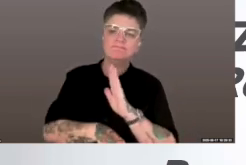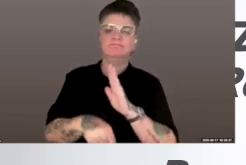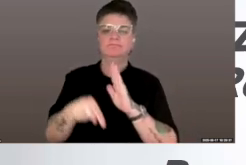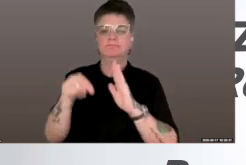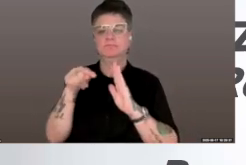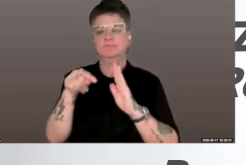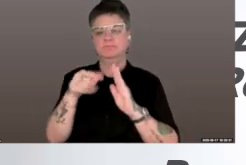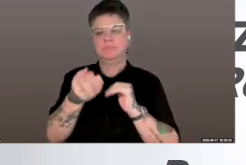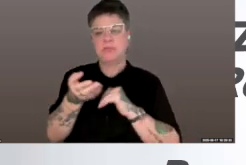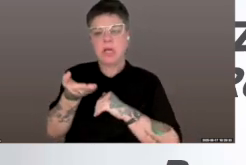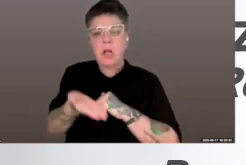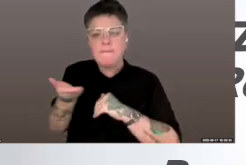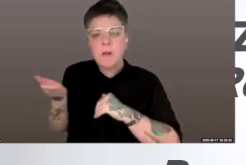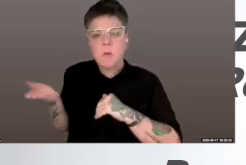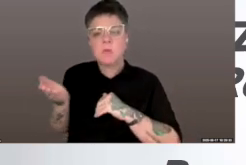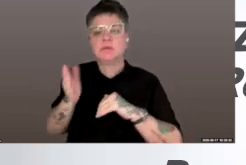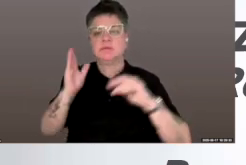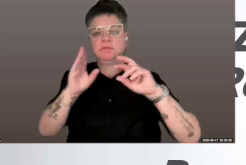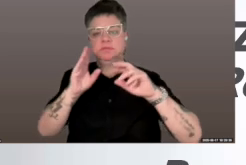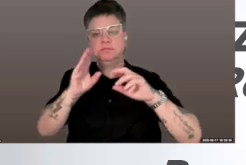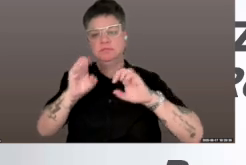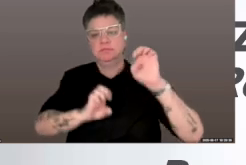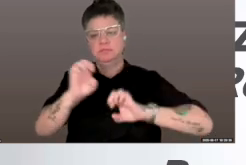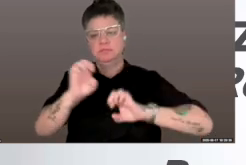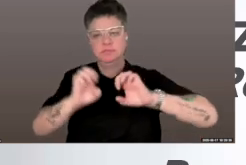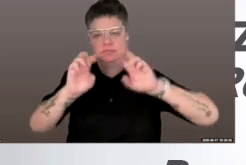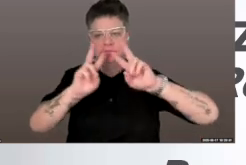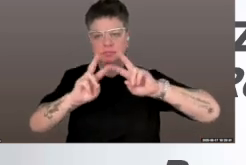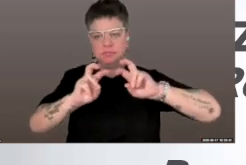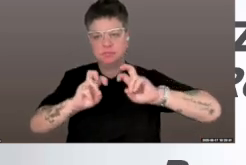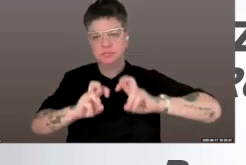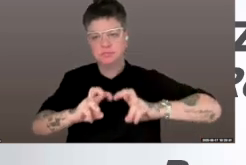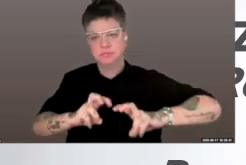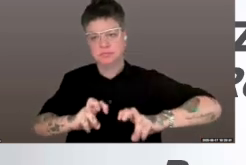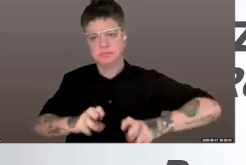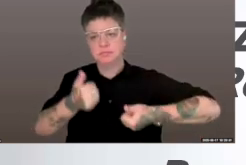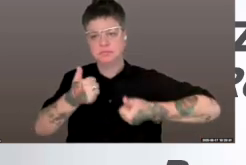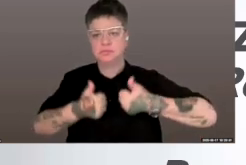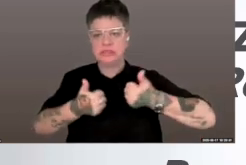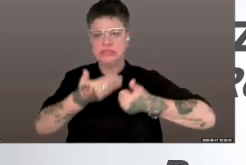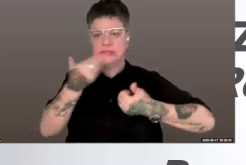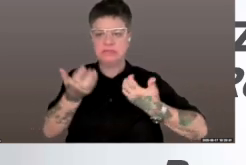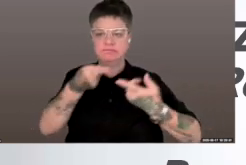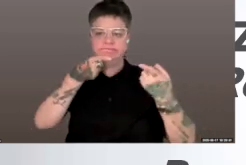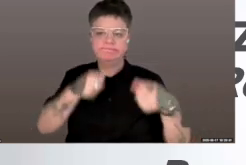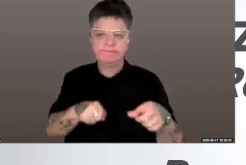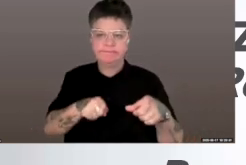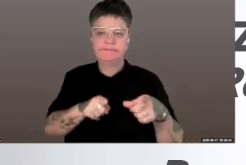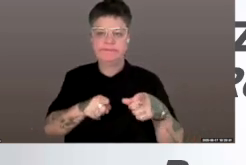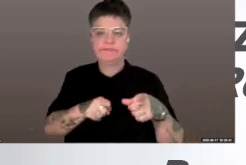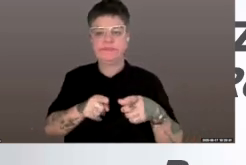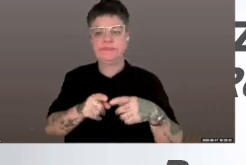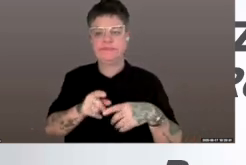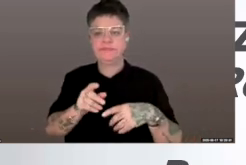D, with recommendation A being the most viable pathway. Each pathway will